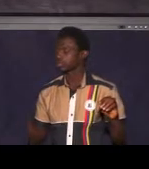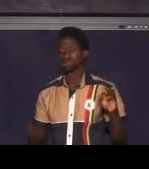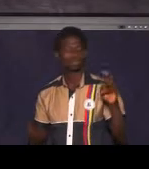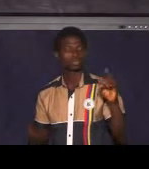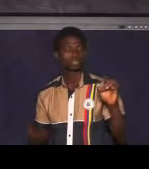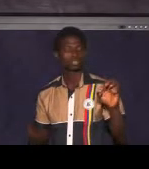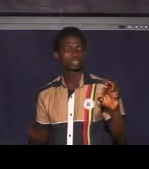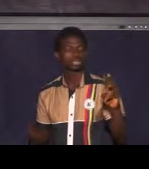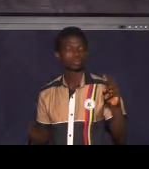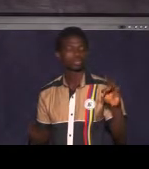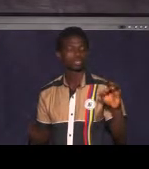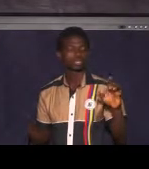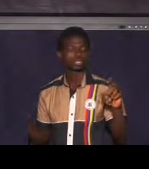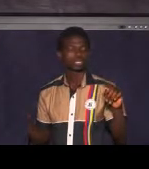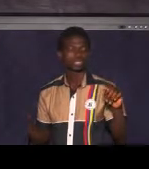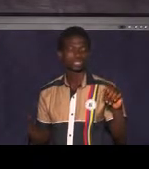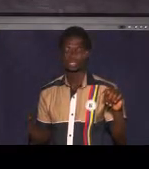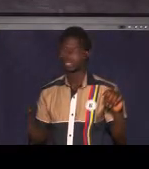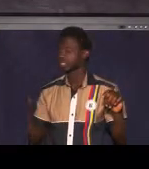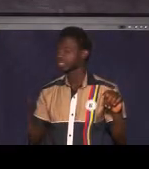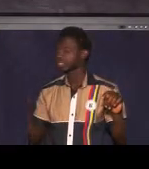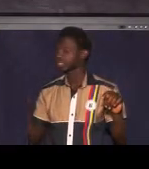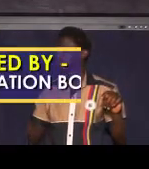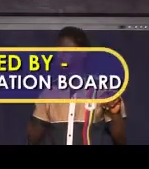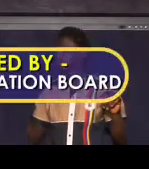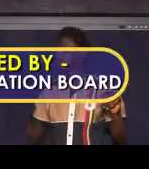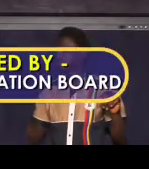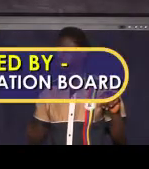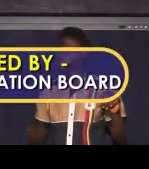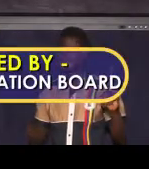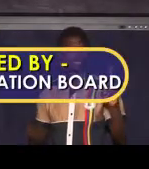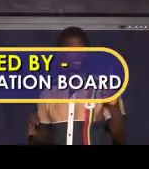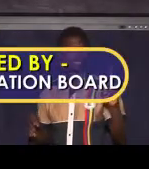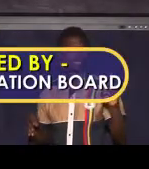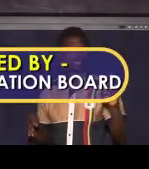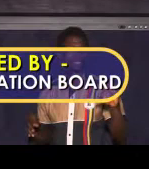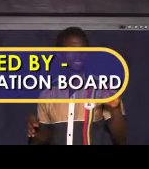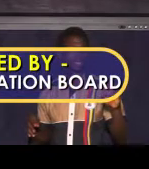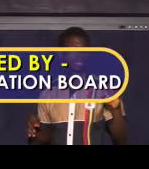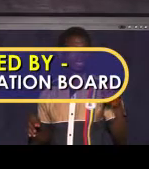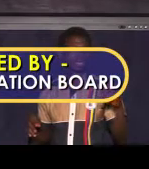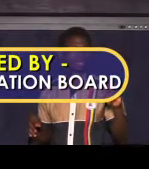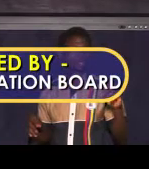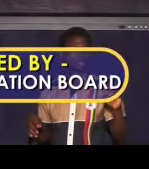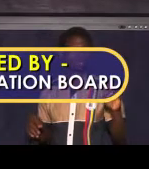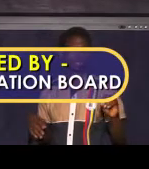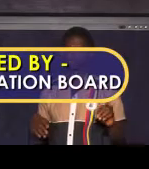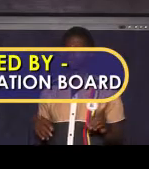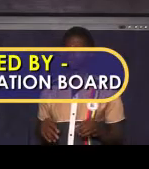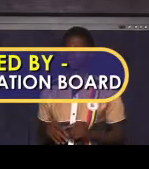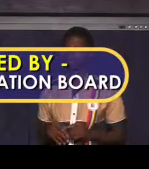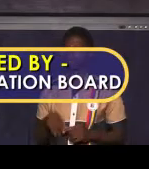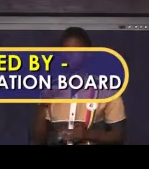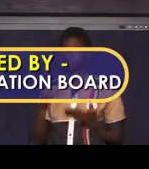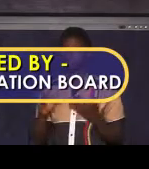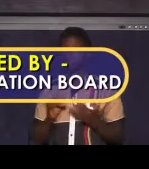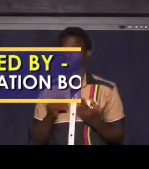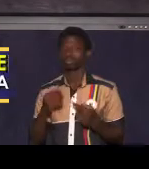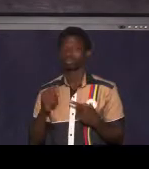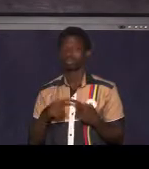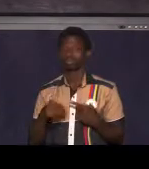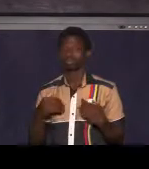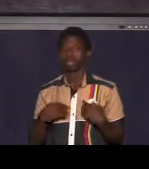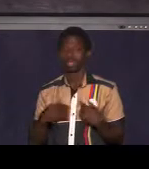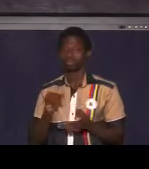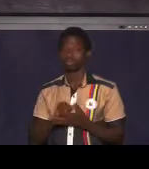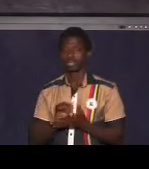kilometer. Milli, centi, decimeter, deca, hecto, kilometer. You might want to have that song at